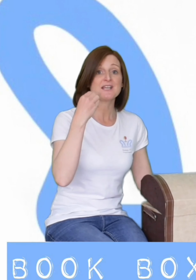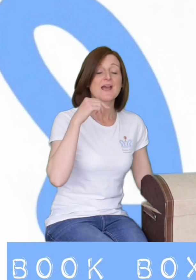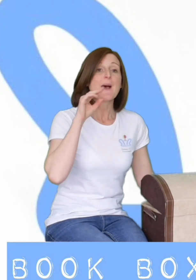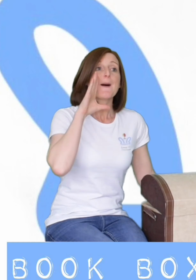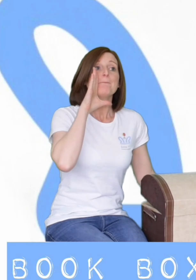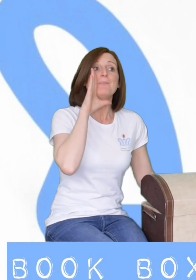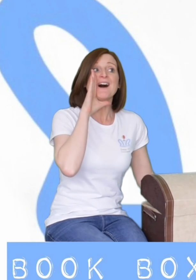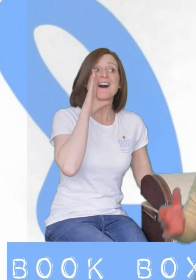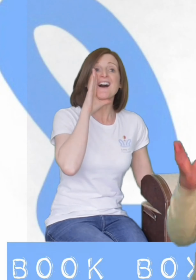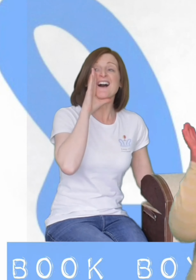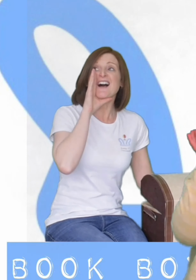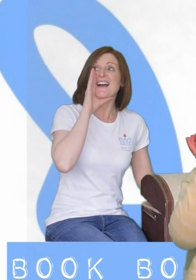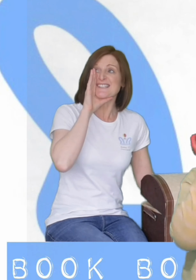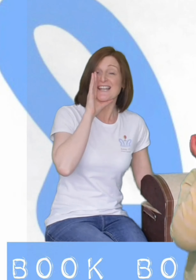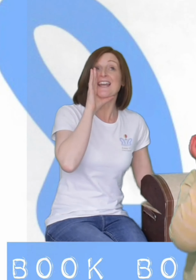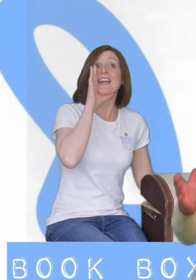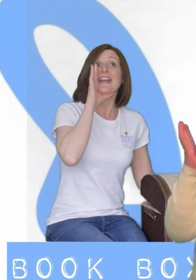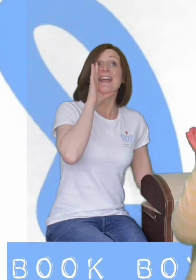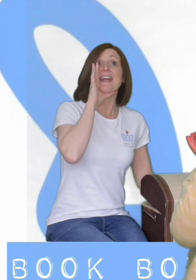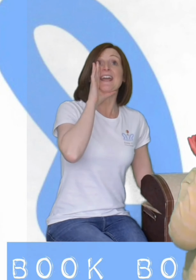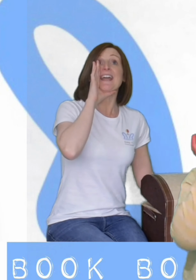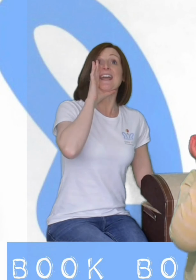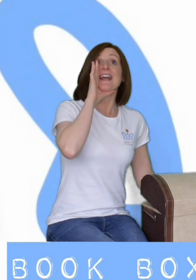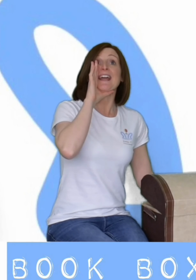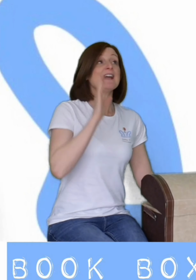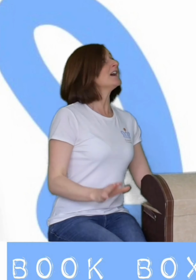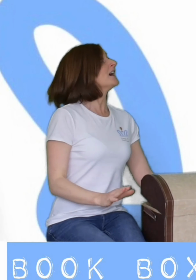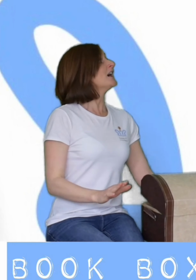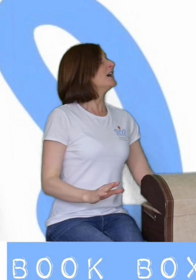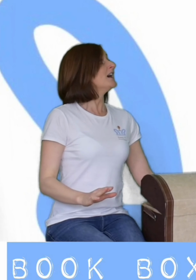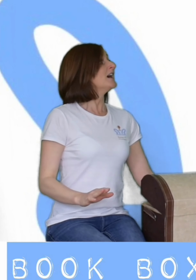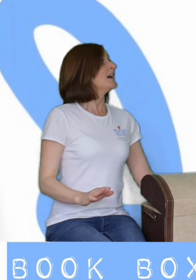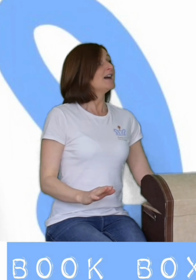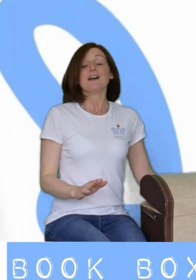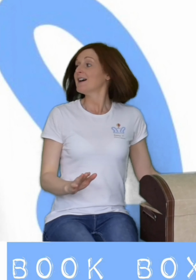three, Buddy!